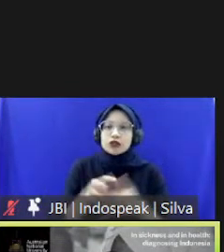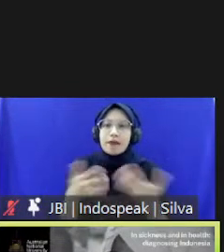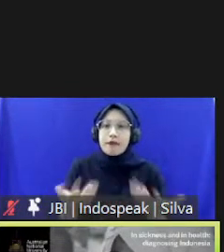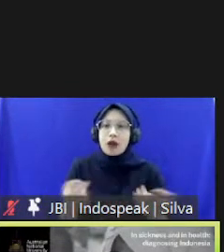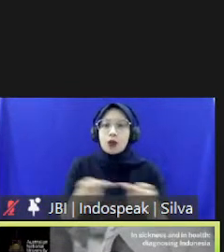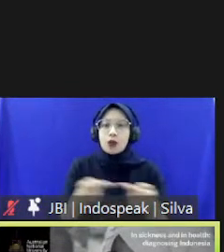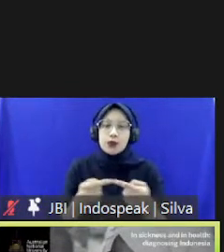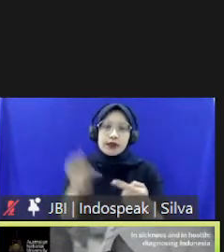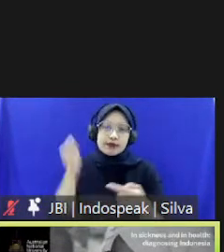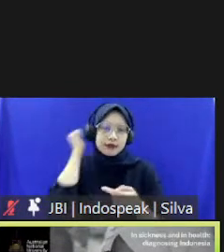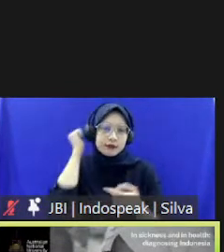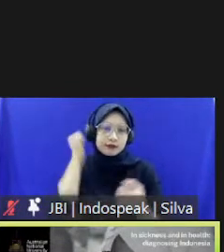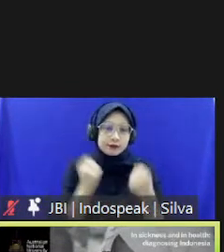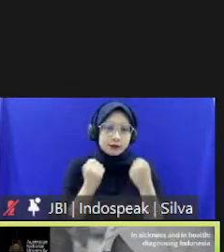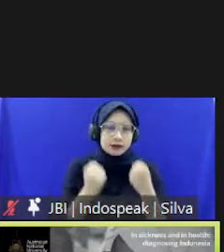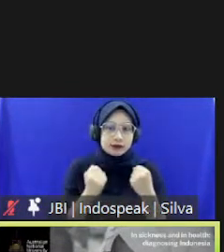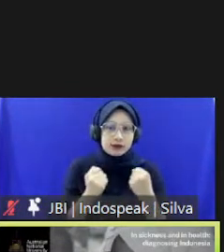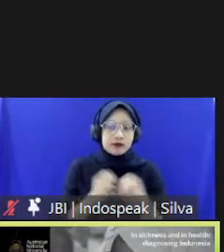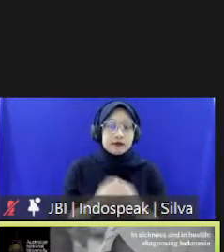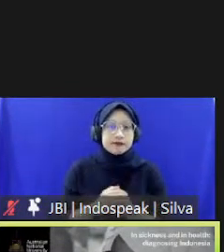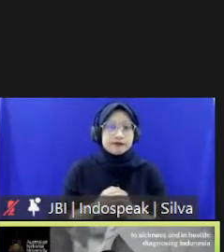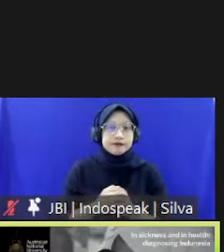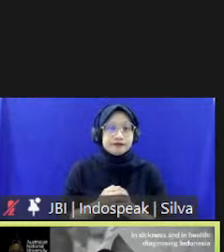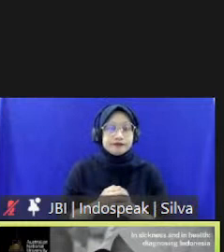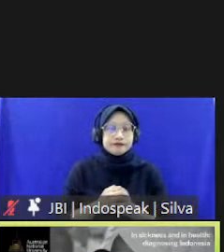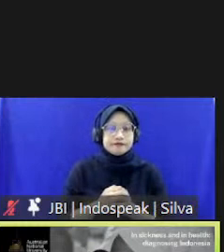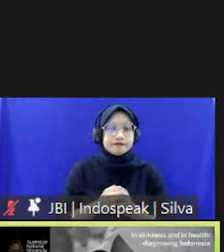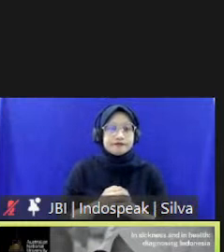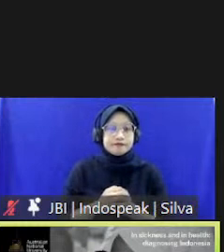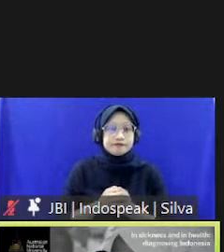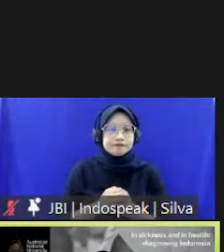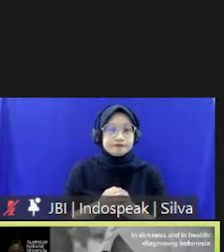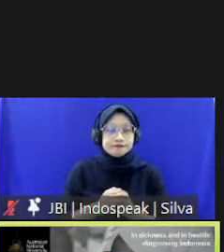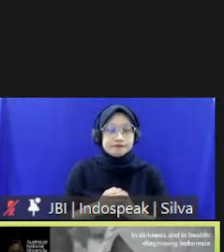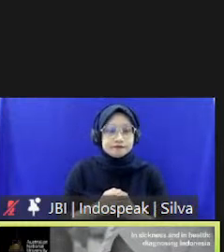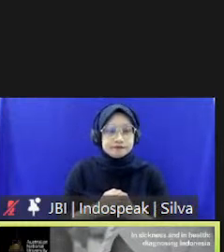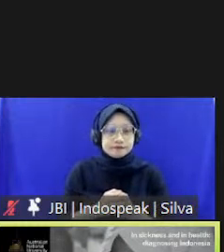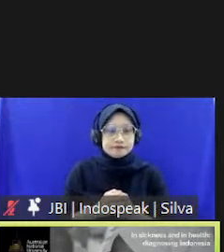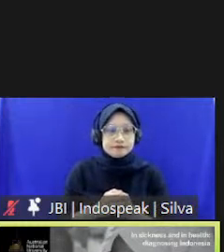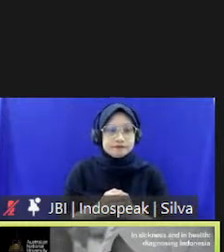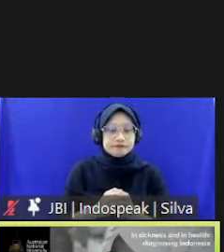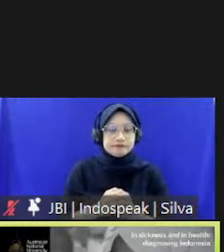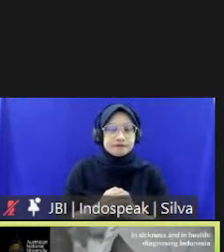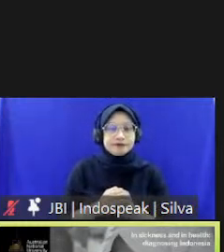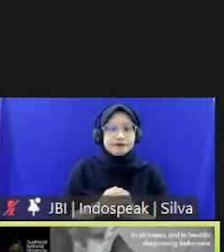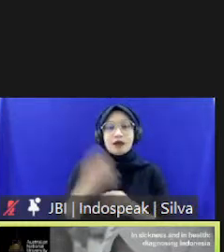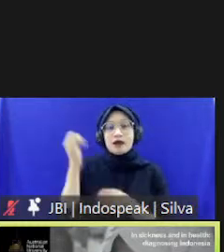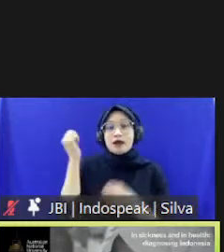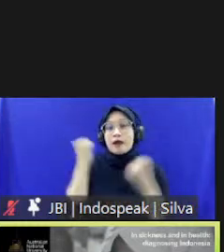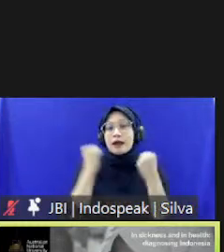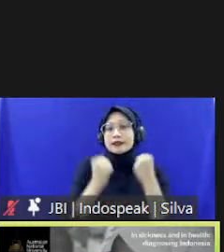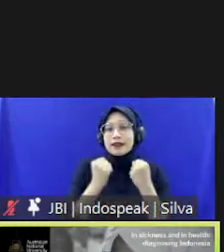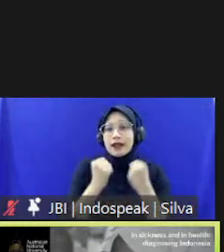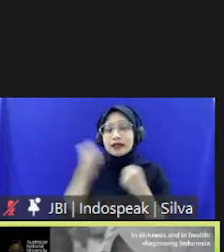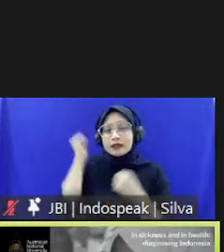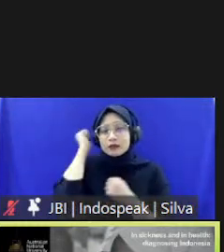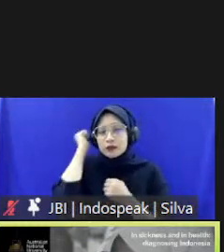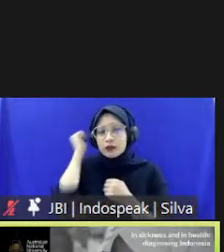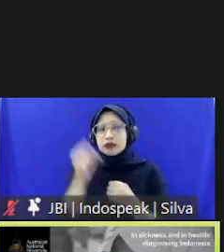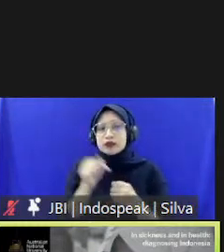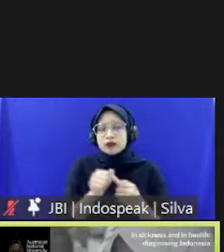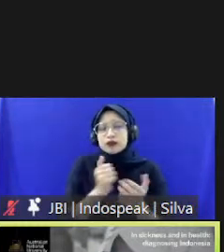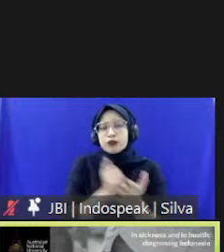Okay, let me start with saying that, again, to emphasize that maternal health is a concern of